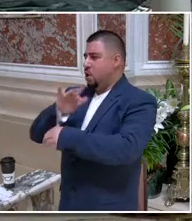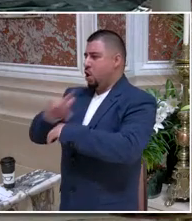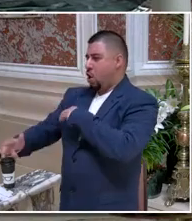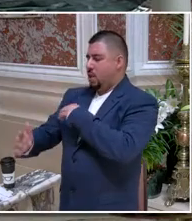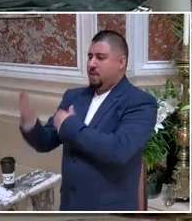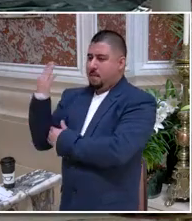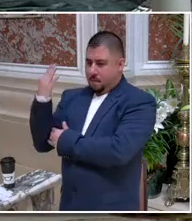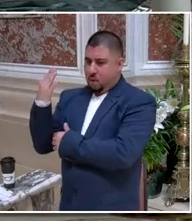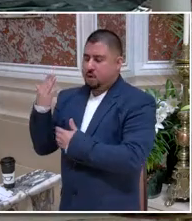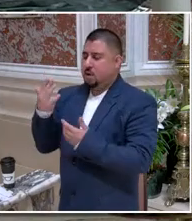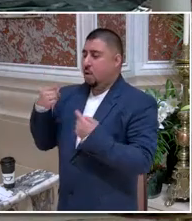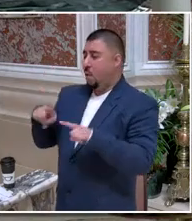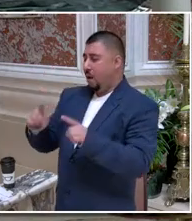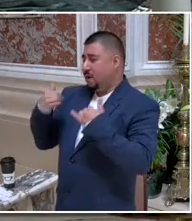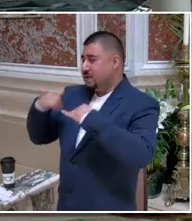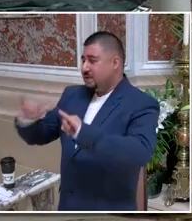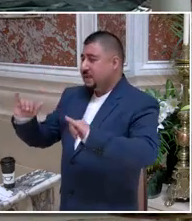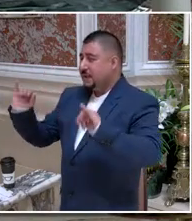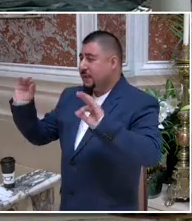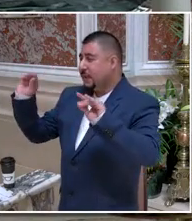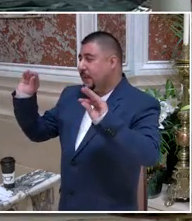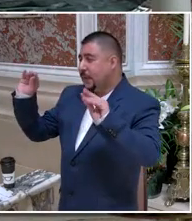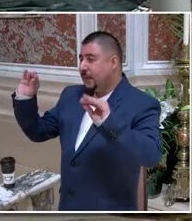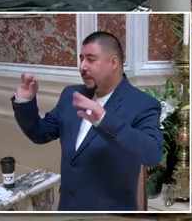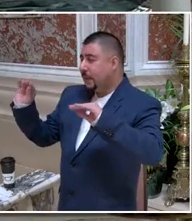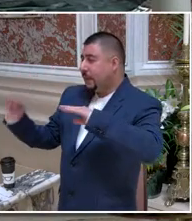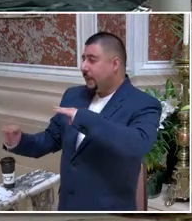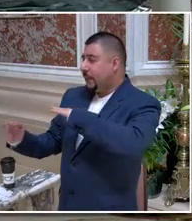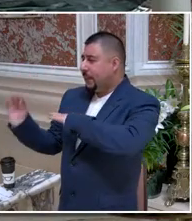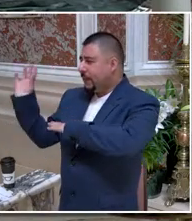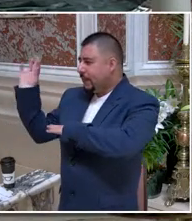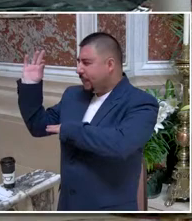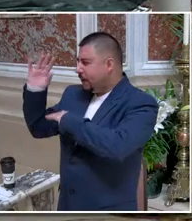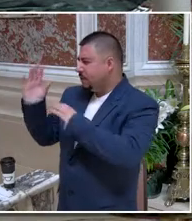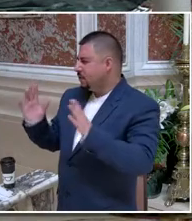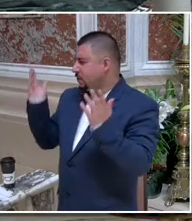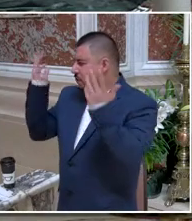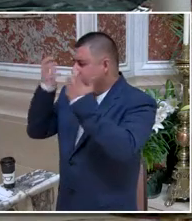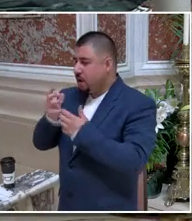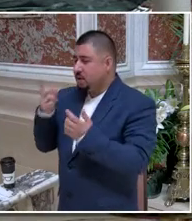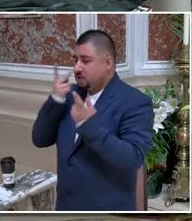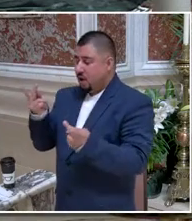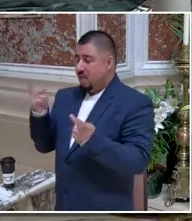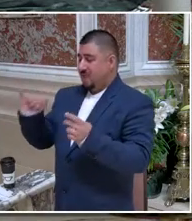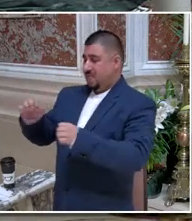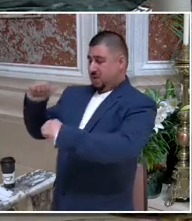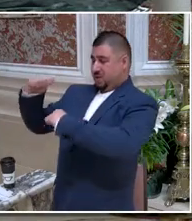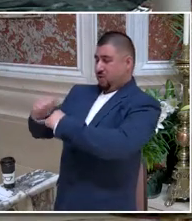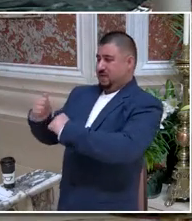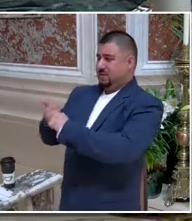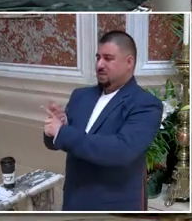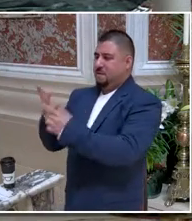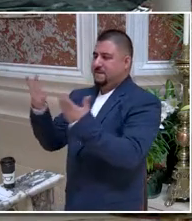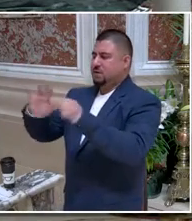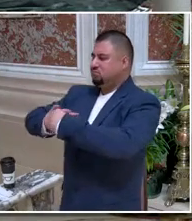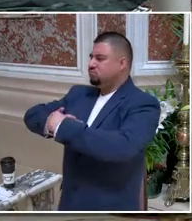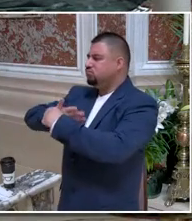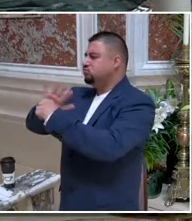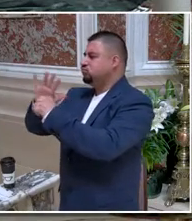morning, while it was still dark, and saw the stone removed from the